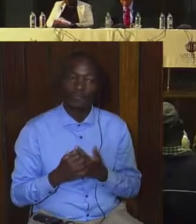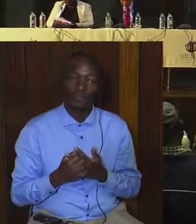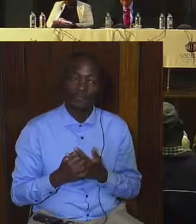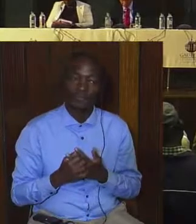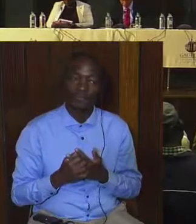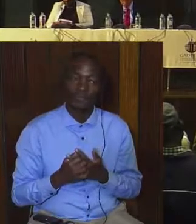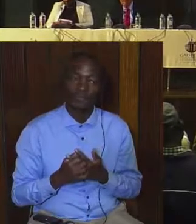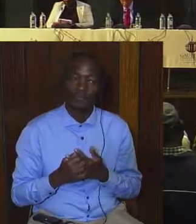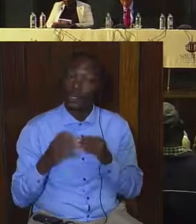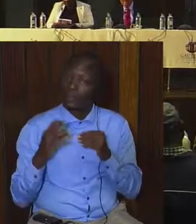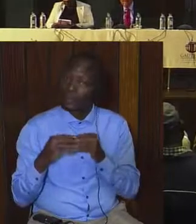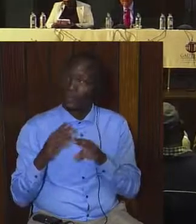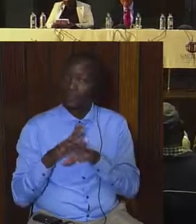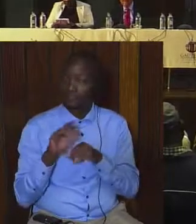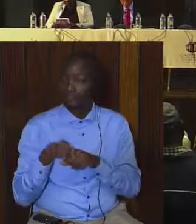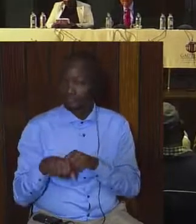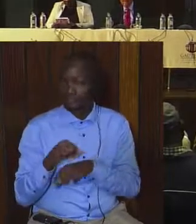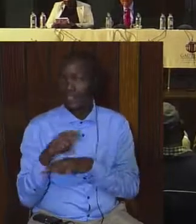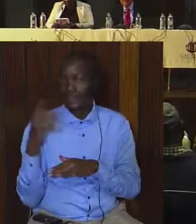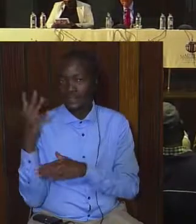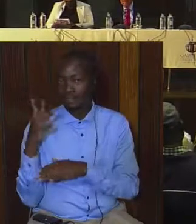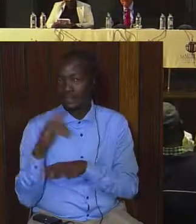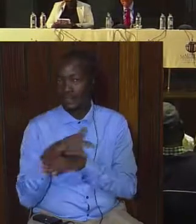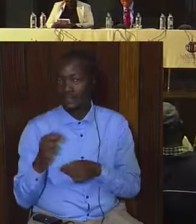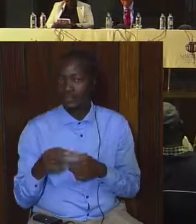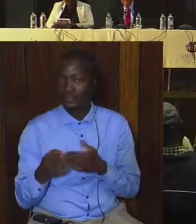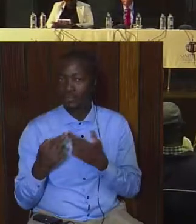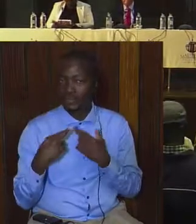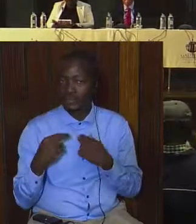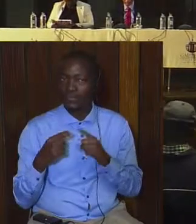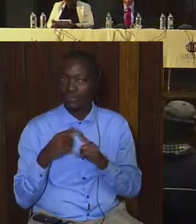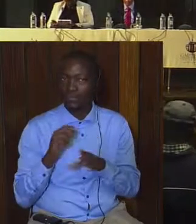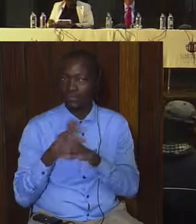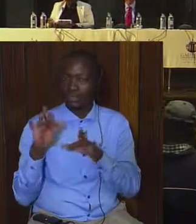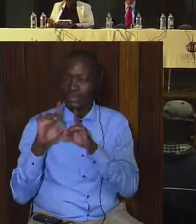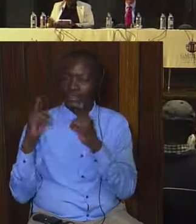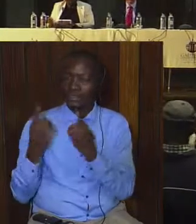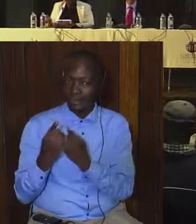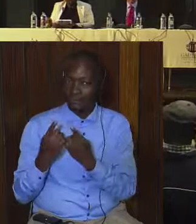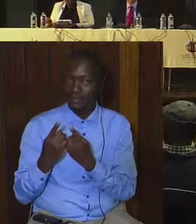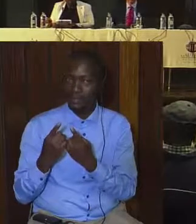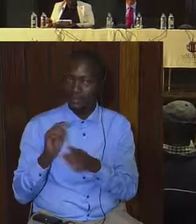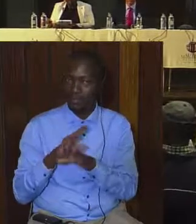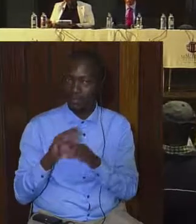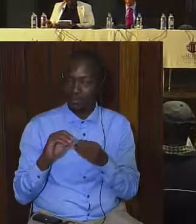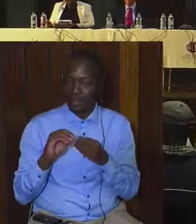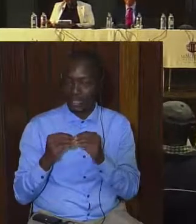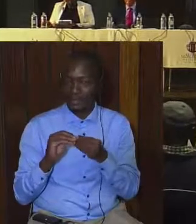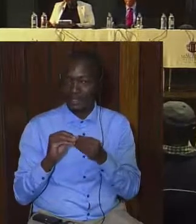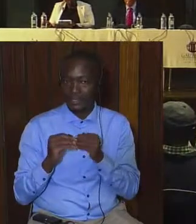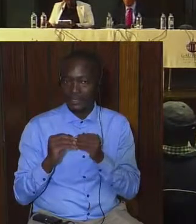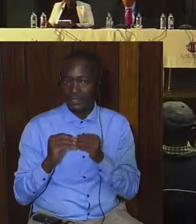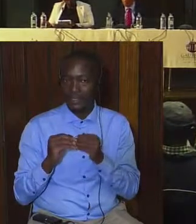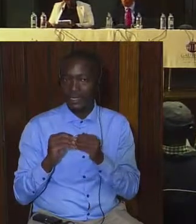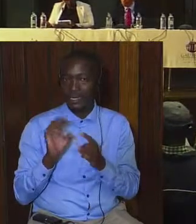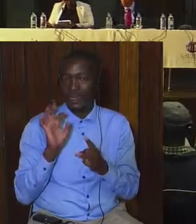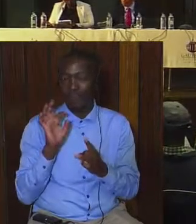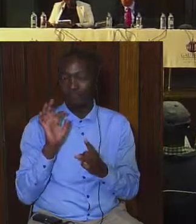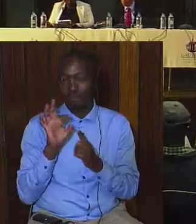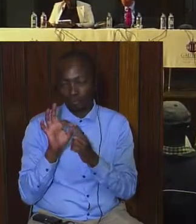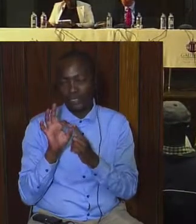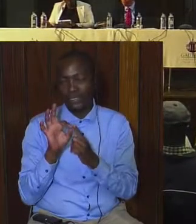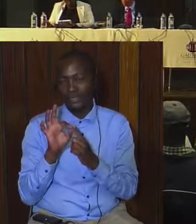members, that's the presentation that we've received from the department on the adjustment appropriation.